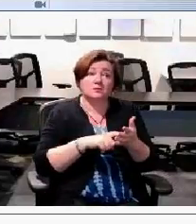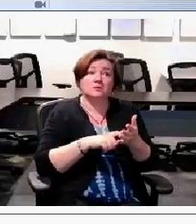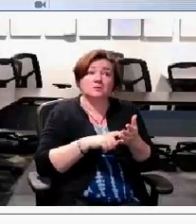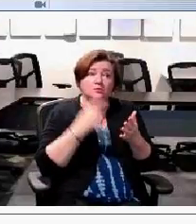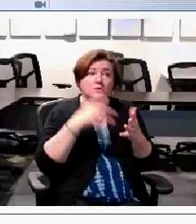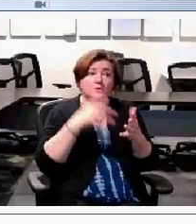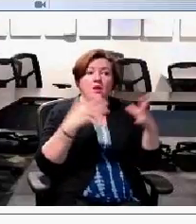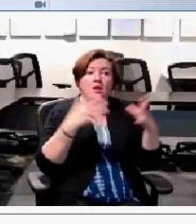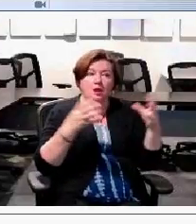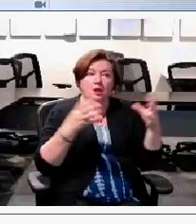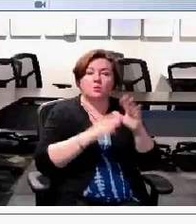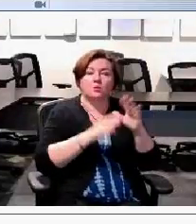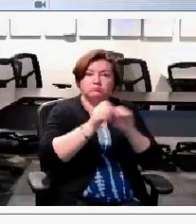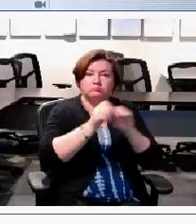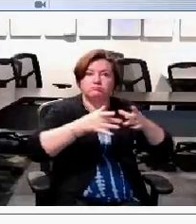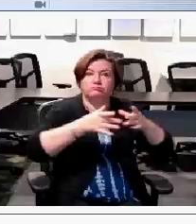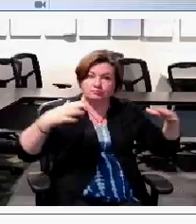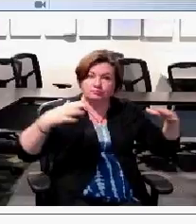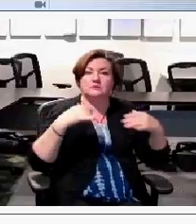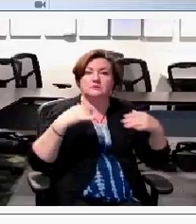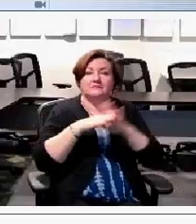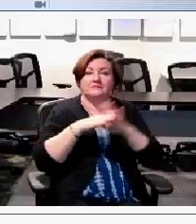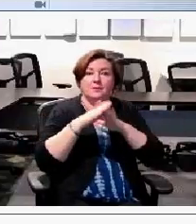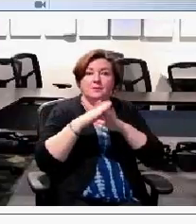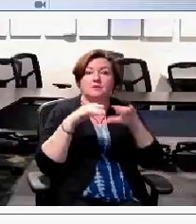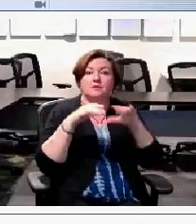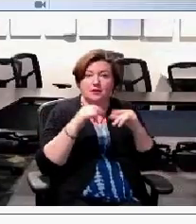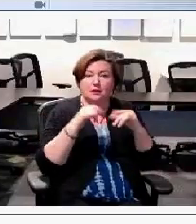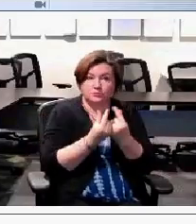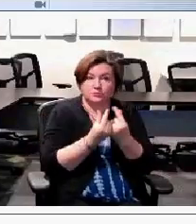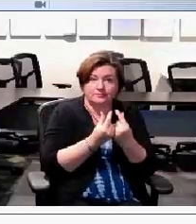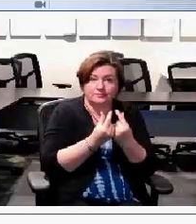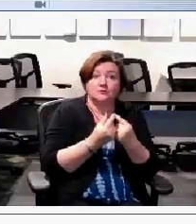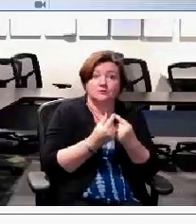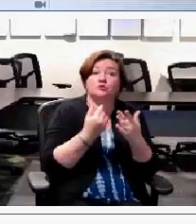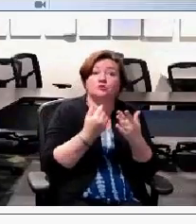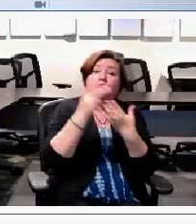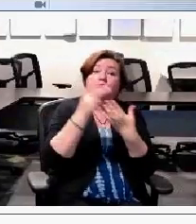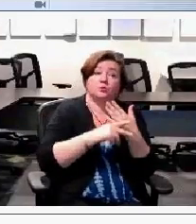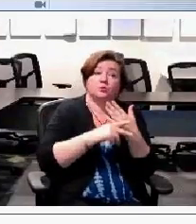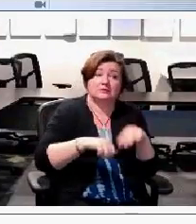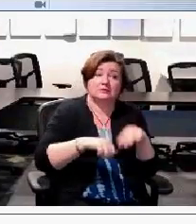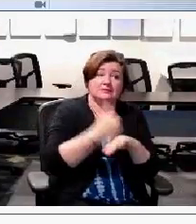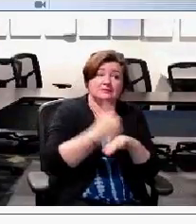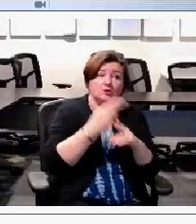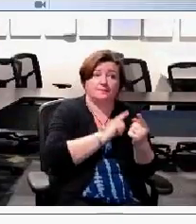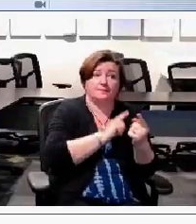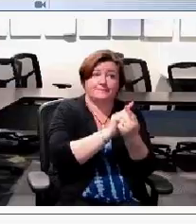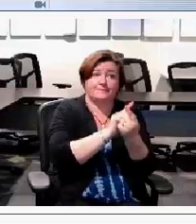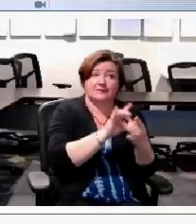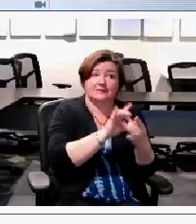play groups. We started a new program just last year called Make the Connection. This